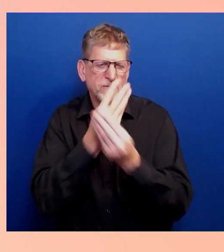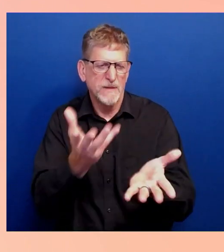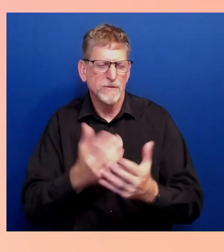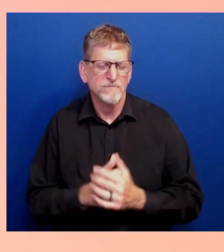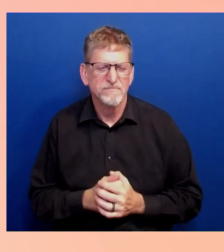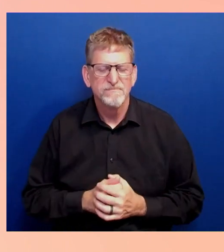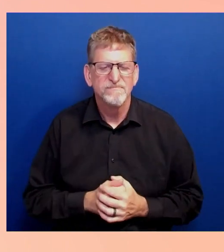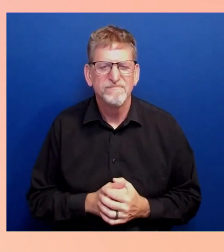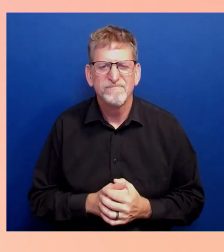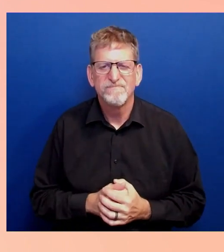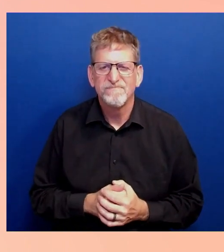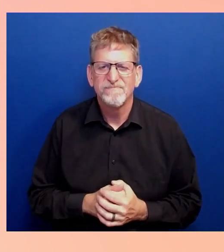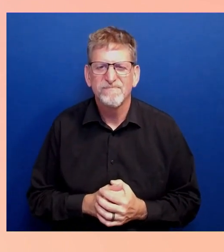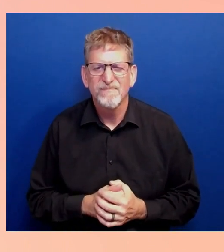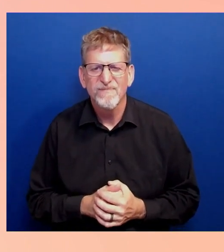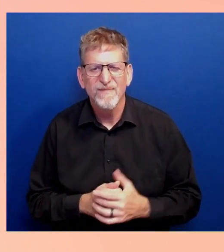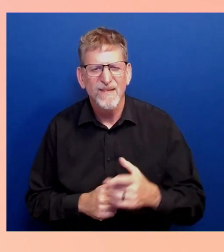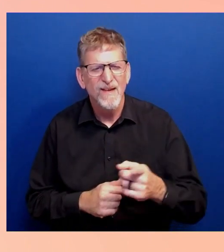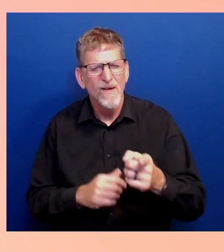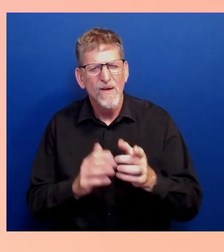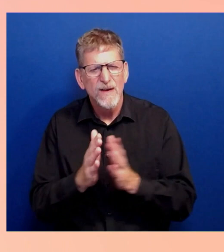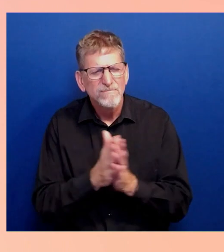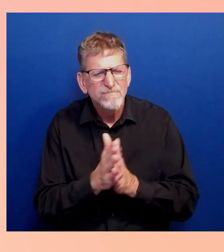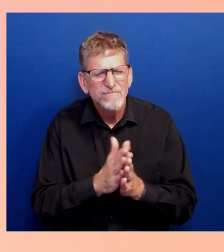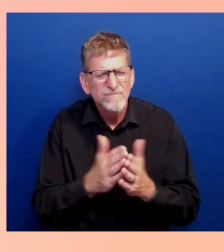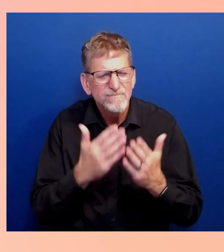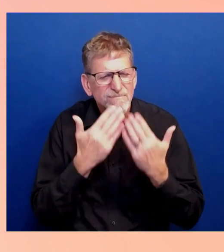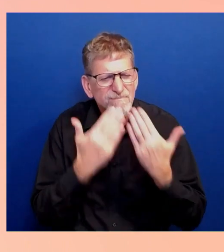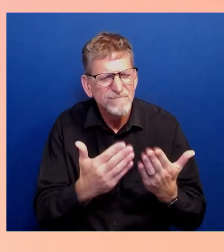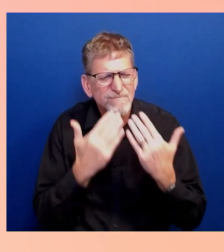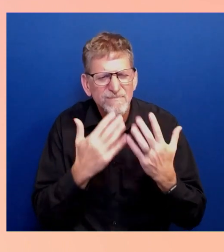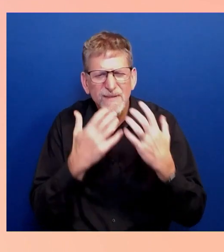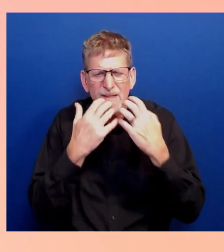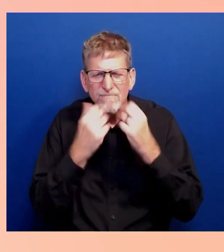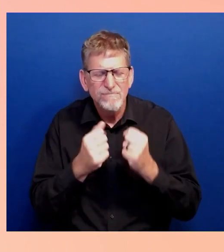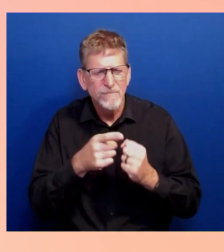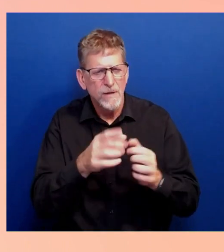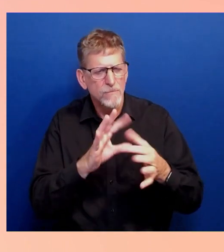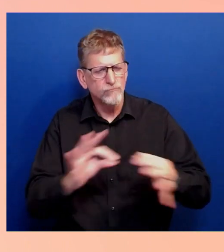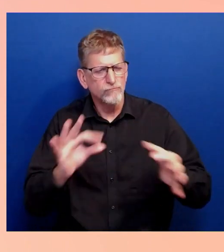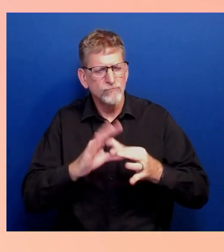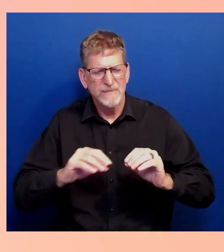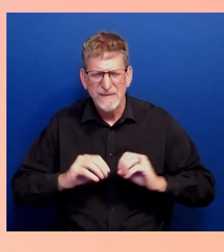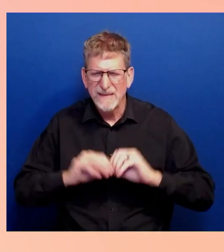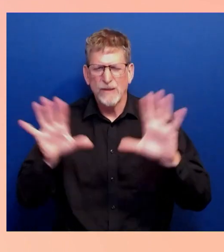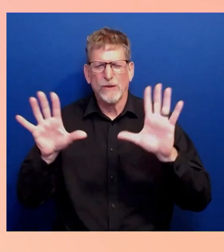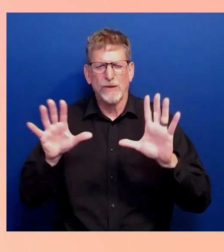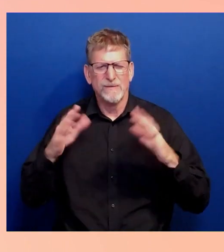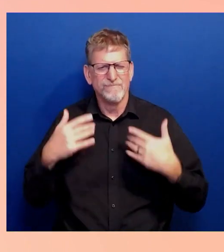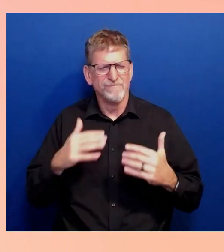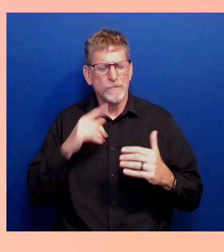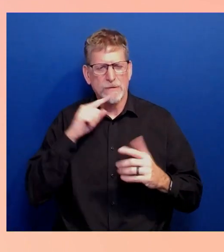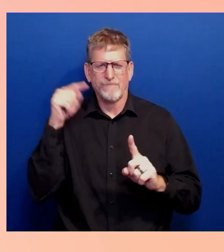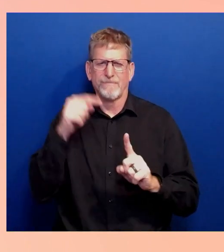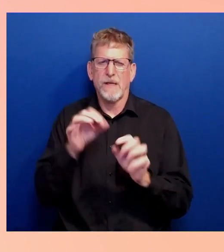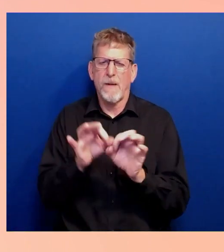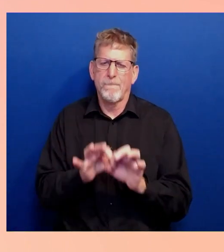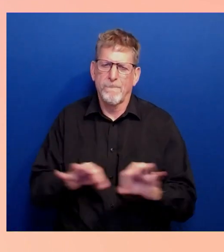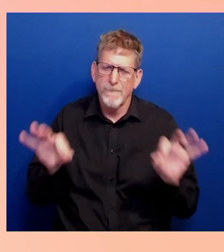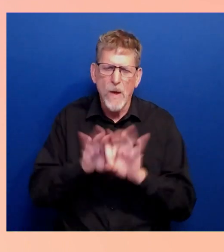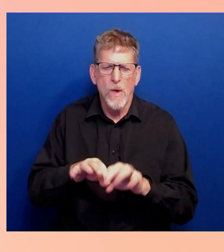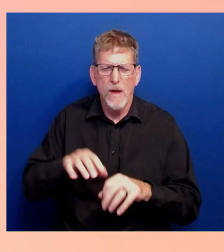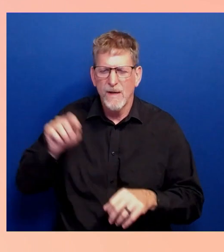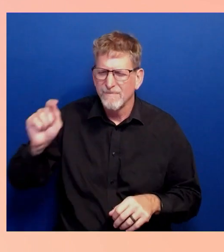shared passion. It really speaks to how critical and important it is to each of us and to each person globally to have that